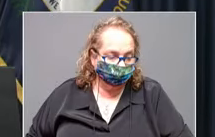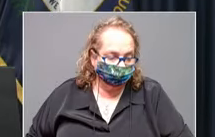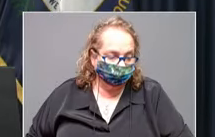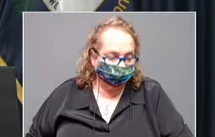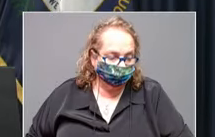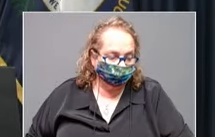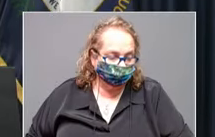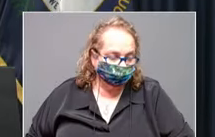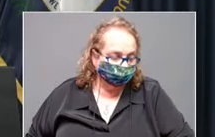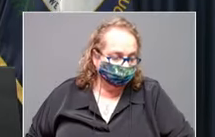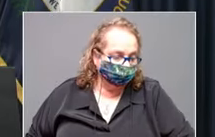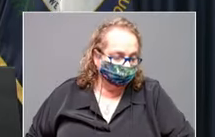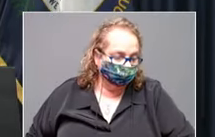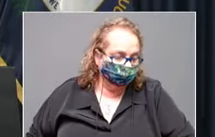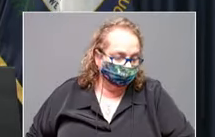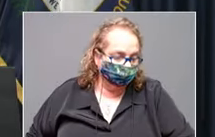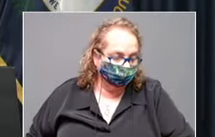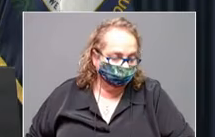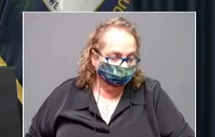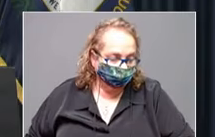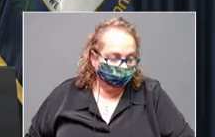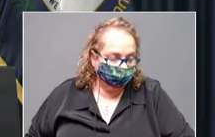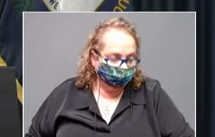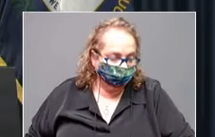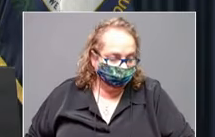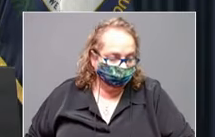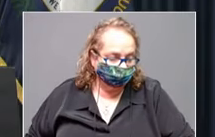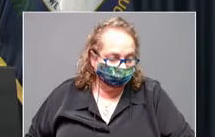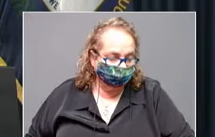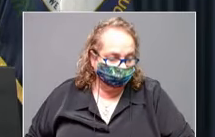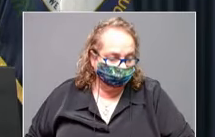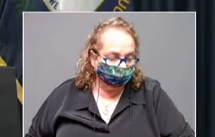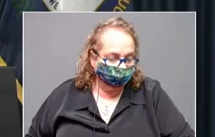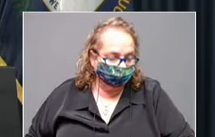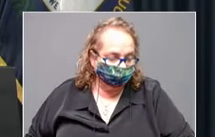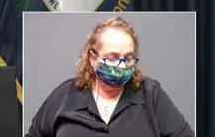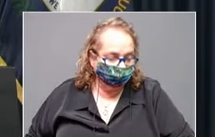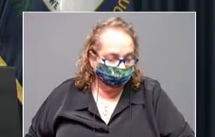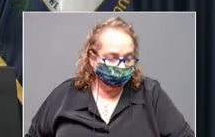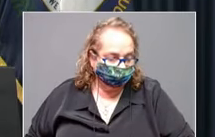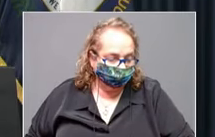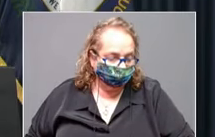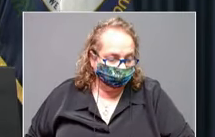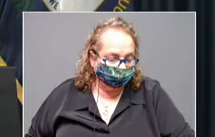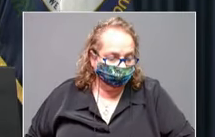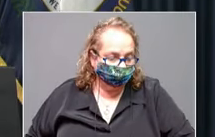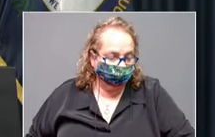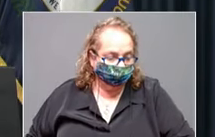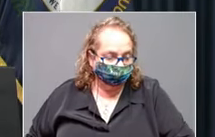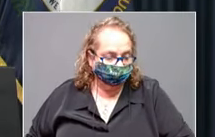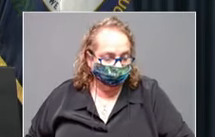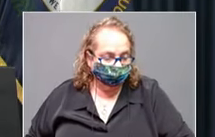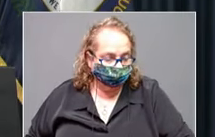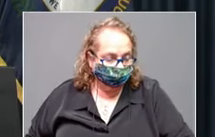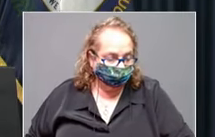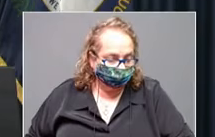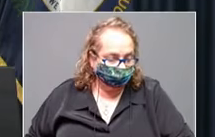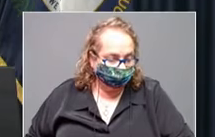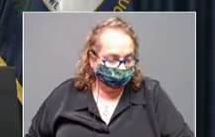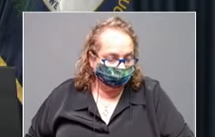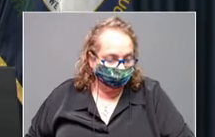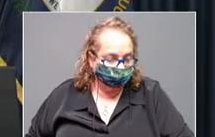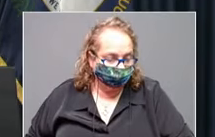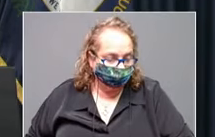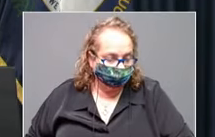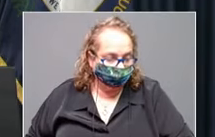special, especially after such a tragedy. And thank you to Deputy Shirley for his service, and you could